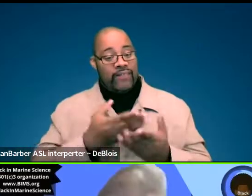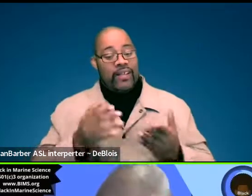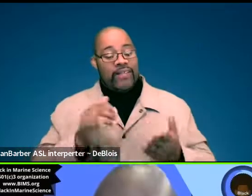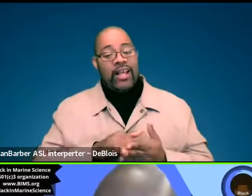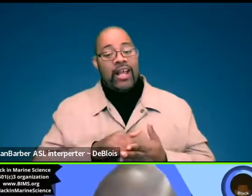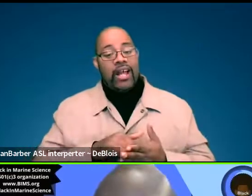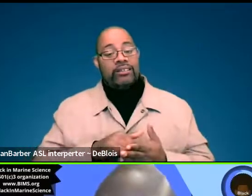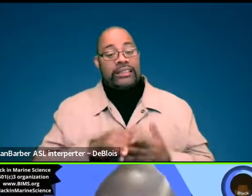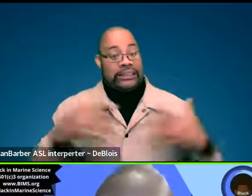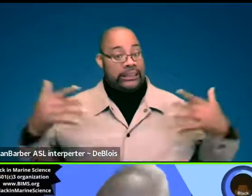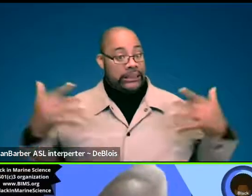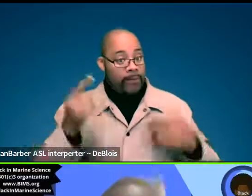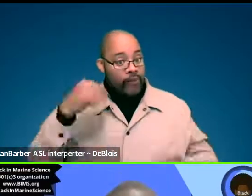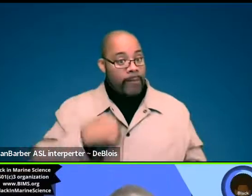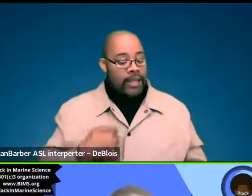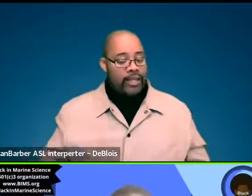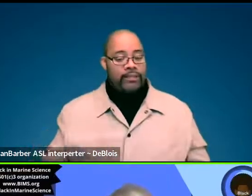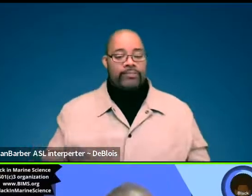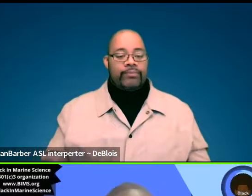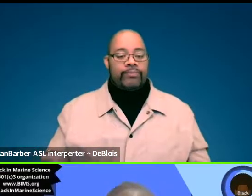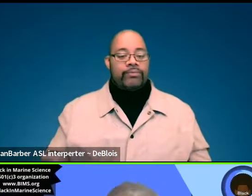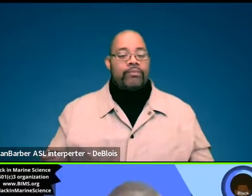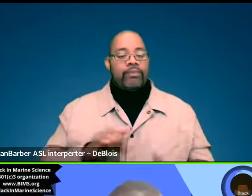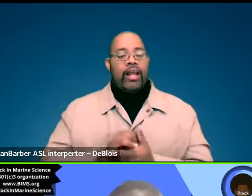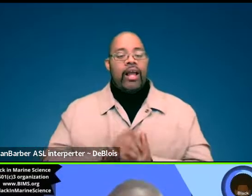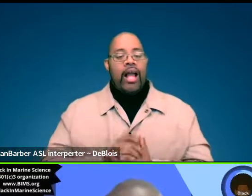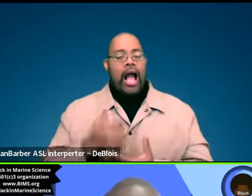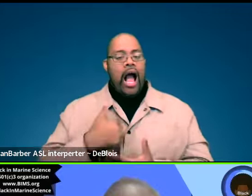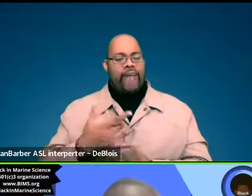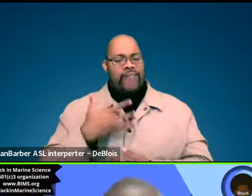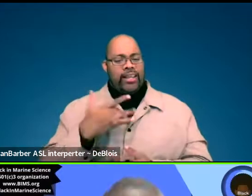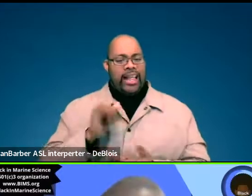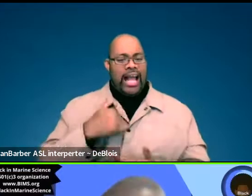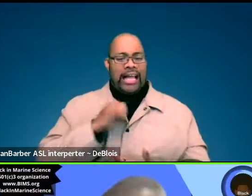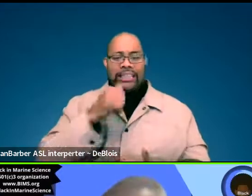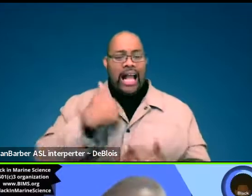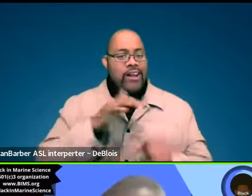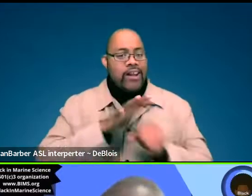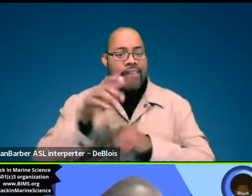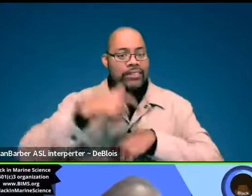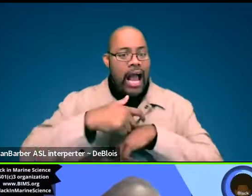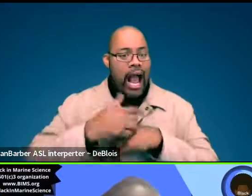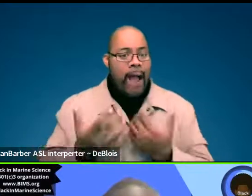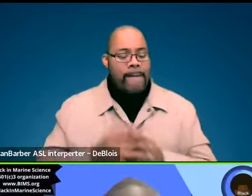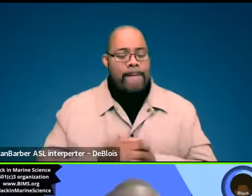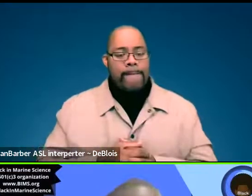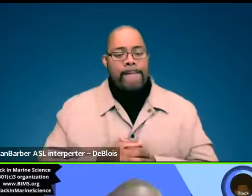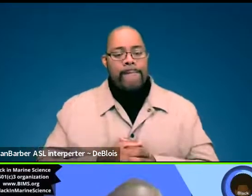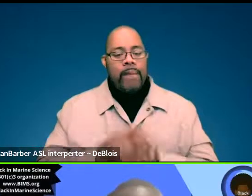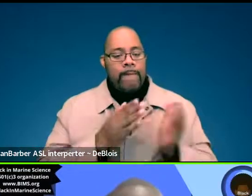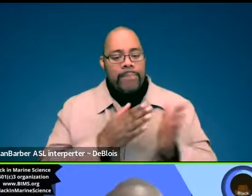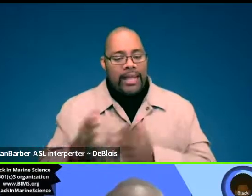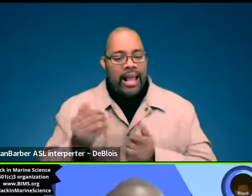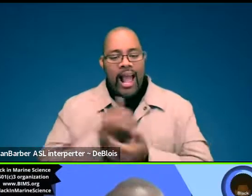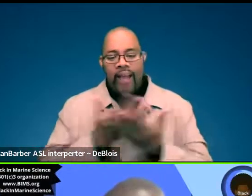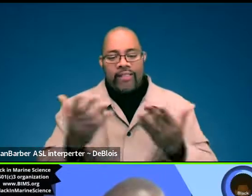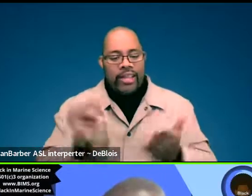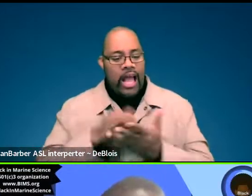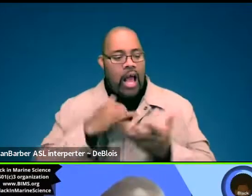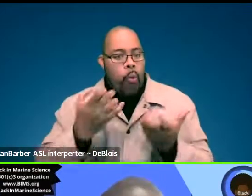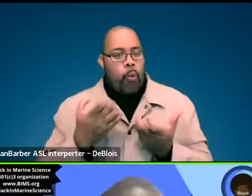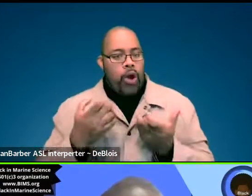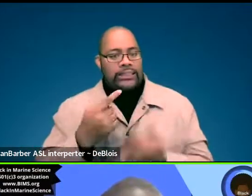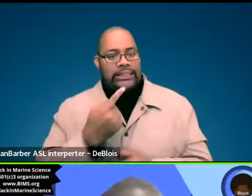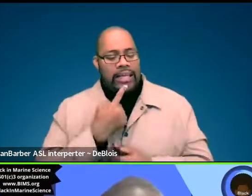was intimidating for me, right? Was that I would feel like I didn't have enough time to plan out everything that I wanted